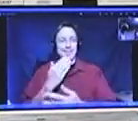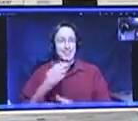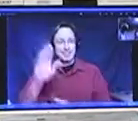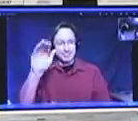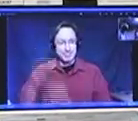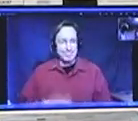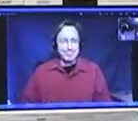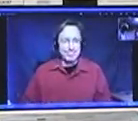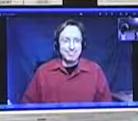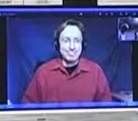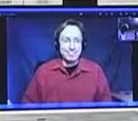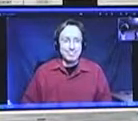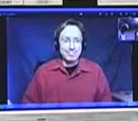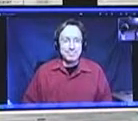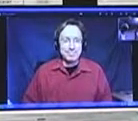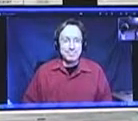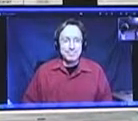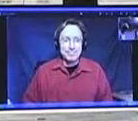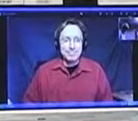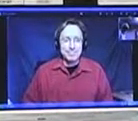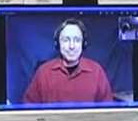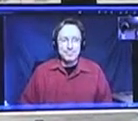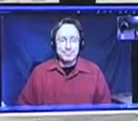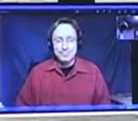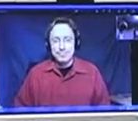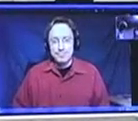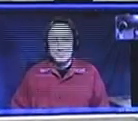by clicking this little red box right here.